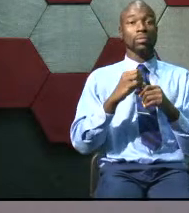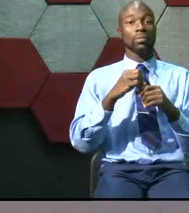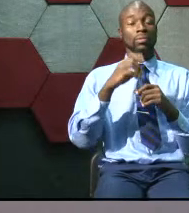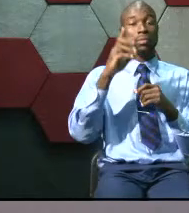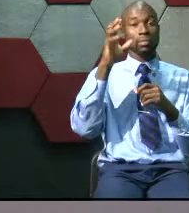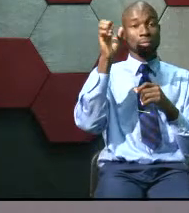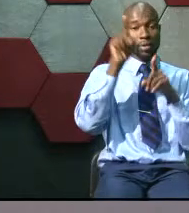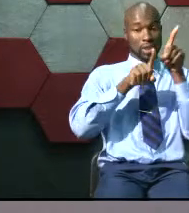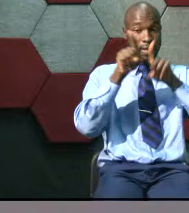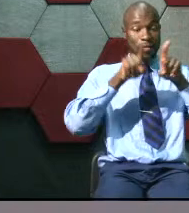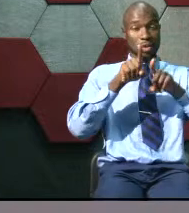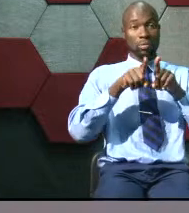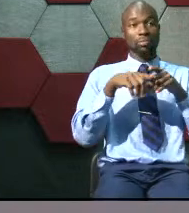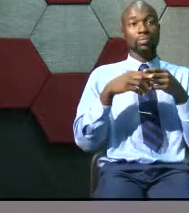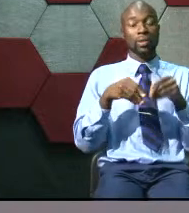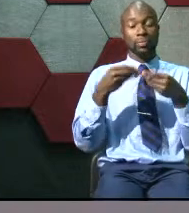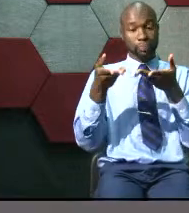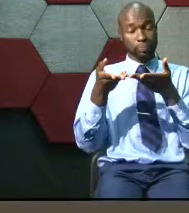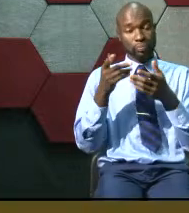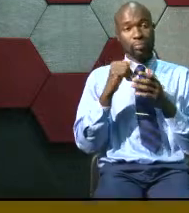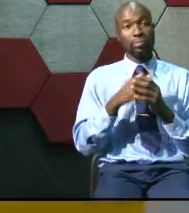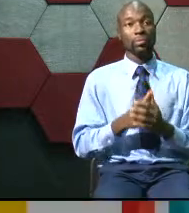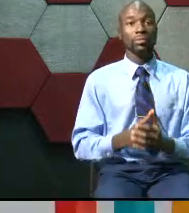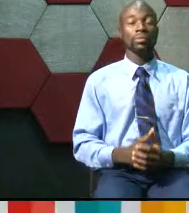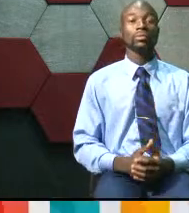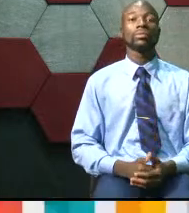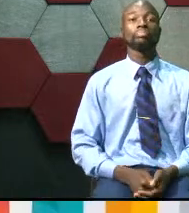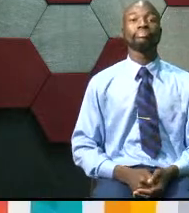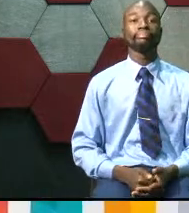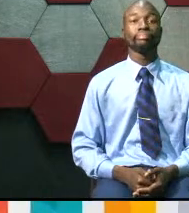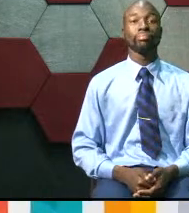are. Over to you, Mr. Peter Ndegwa.